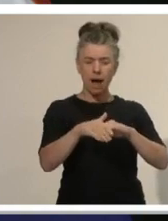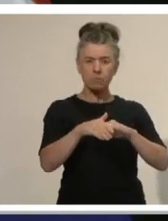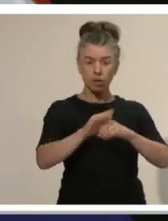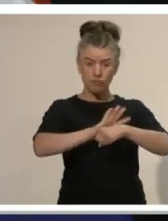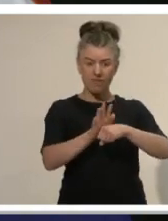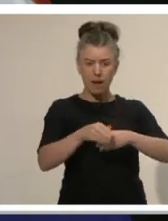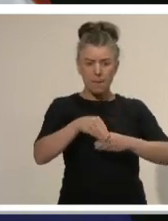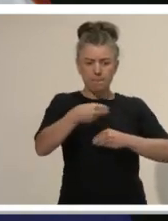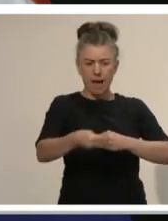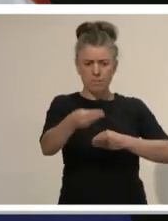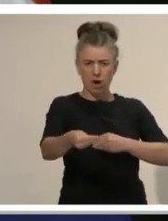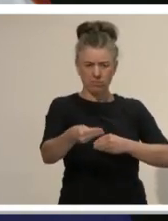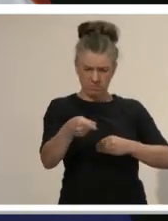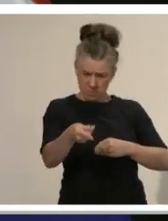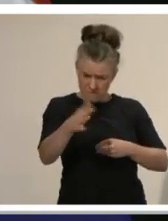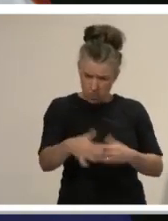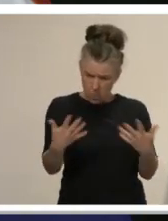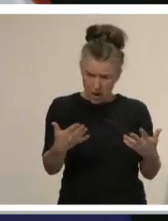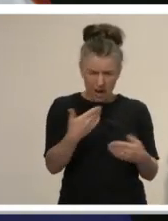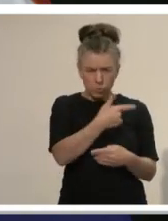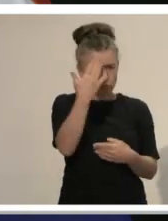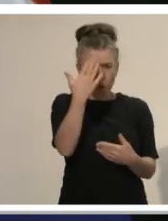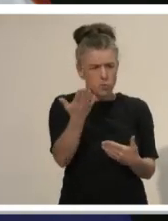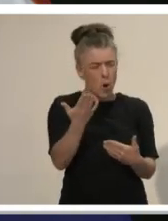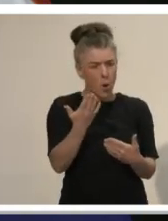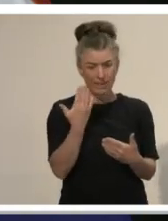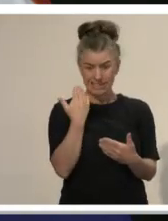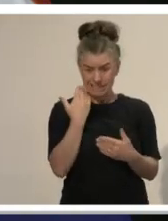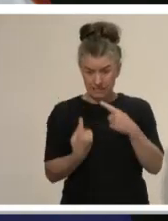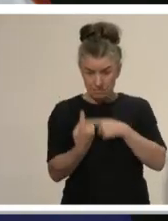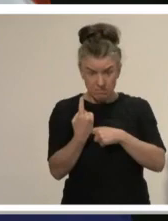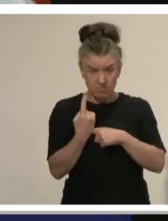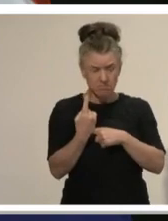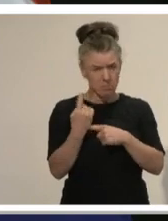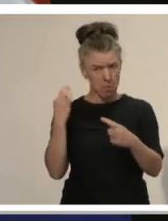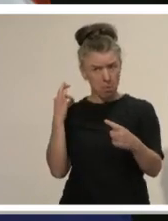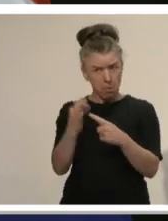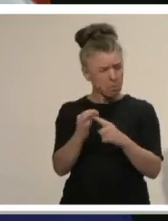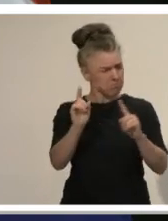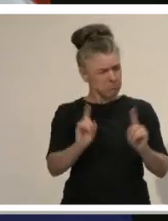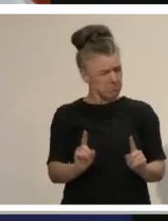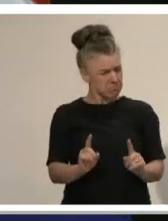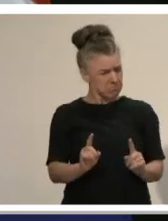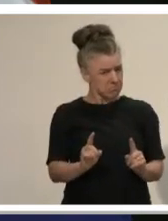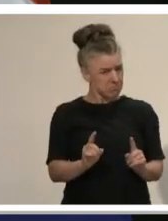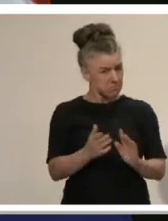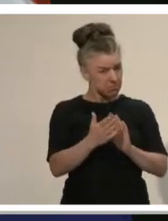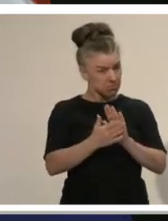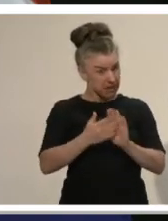You said there were 2 yesterday and they weren't recent onset cases. So has it been a long length of time since we had any new ones, and what does that say about how close we are